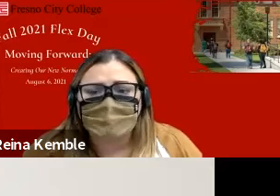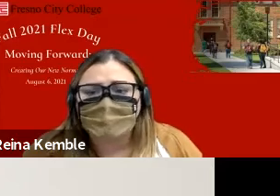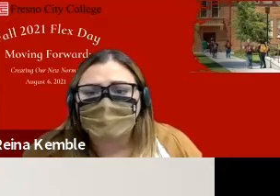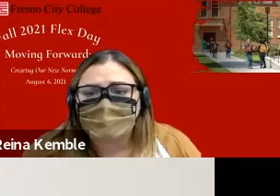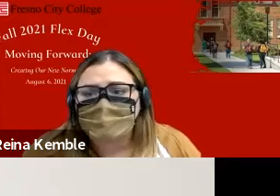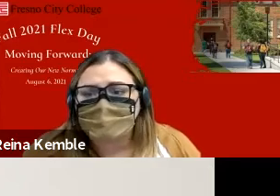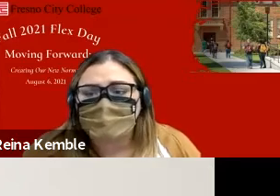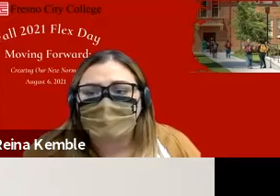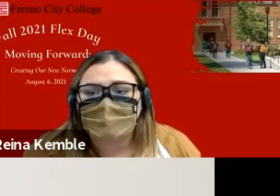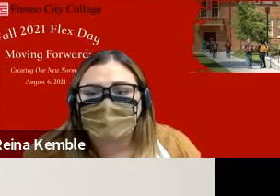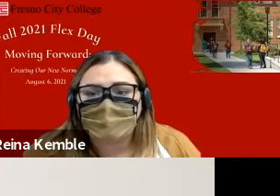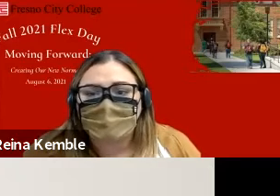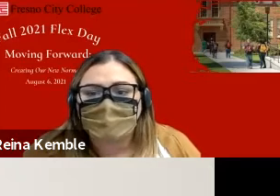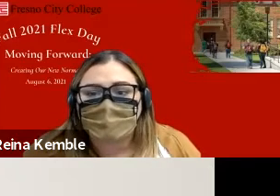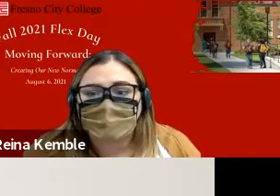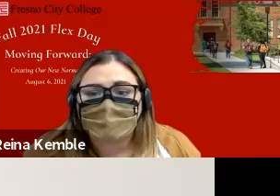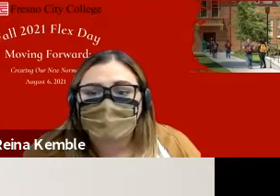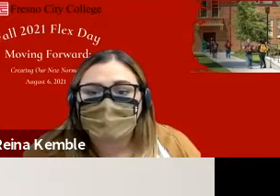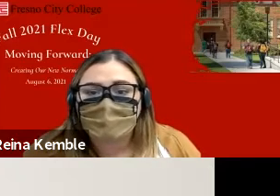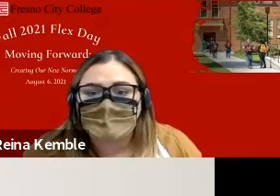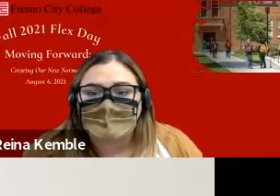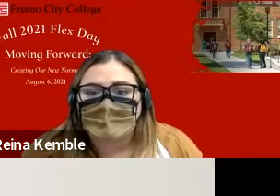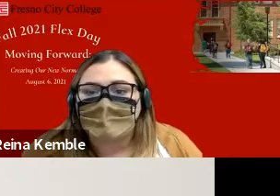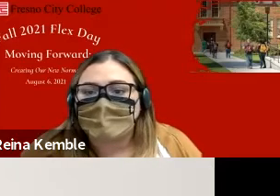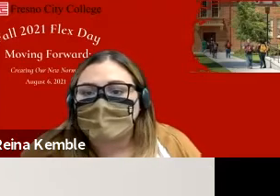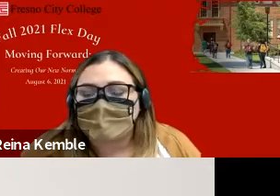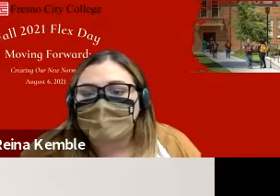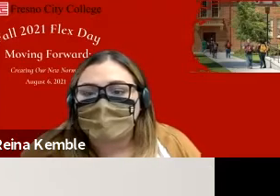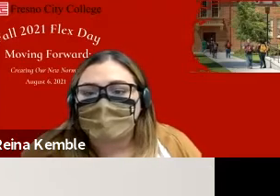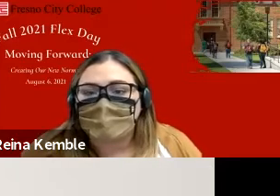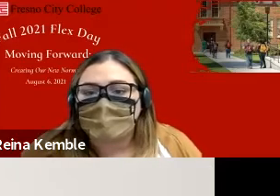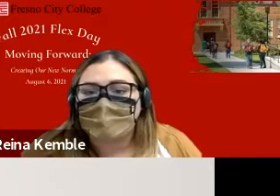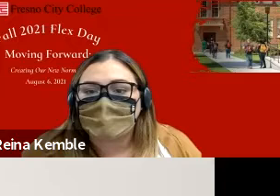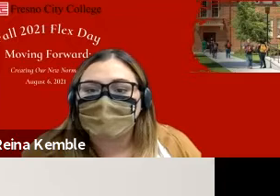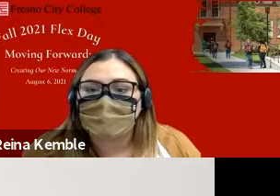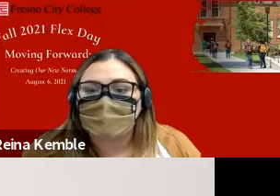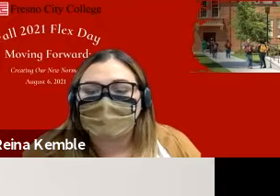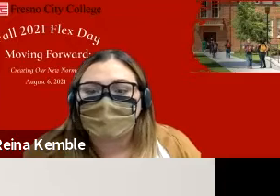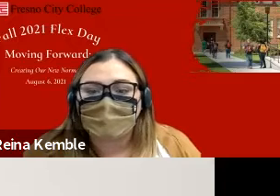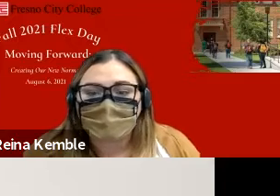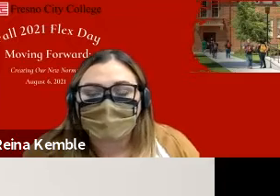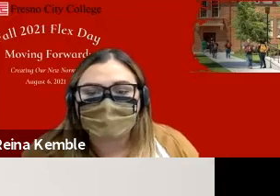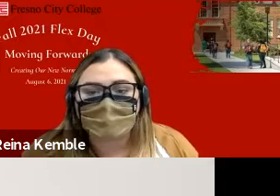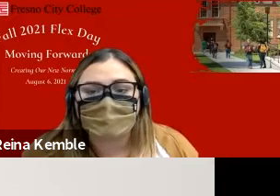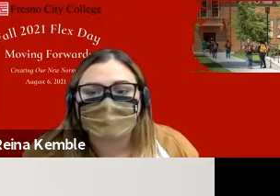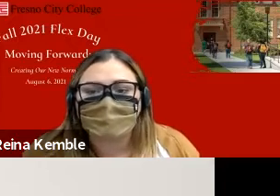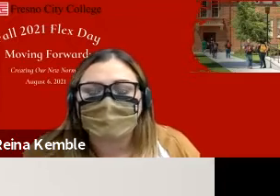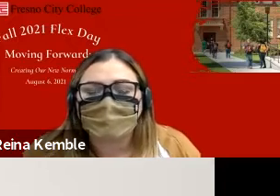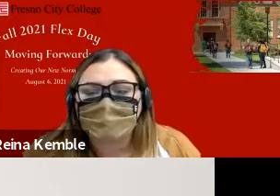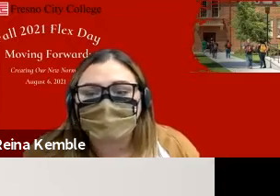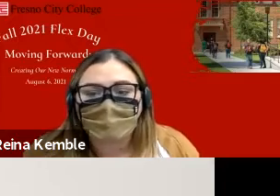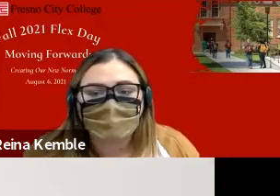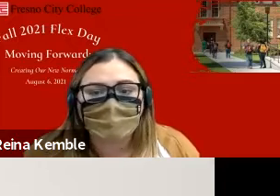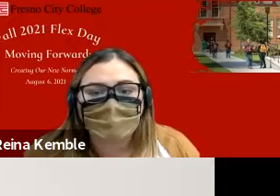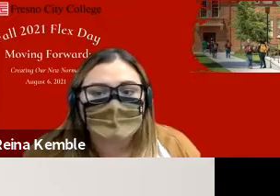Our dental insurance is administered by Emeritus, and we are based on an incentive